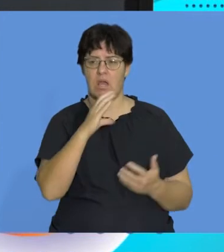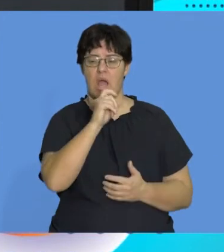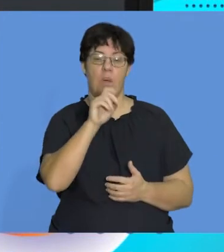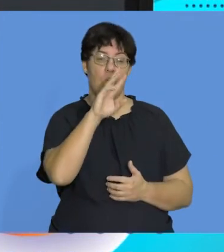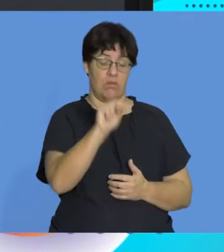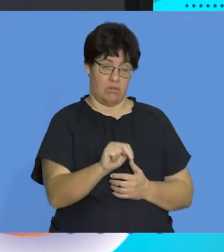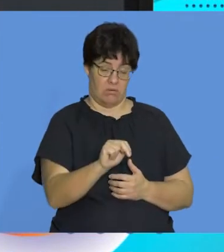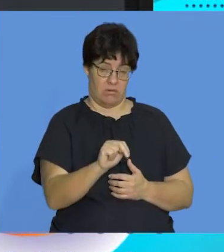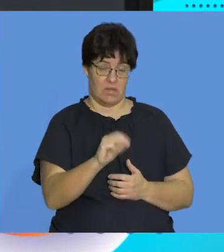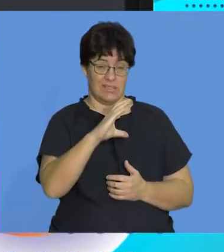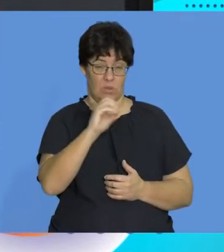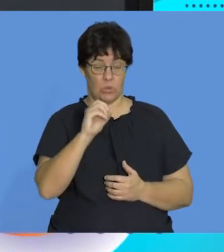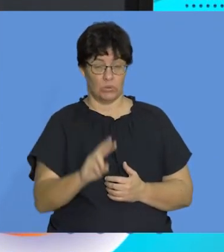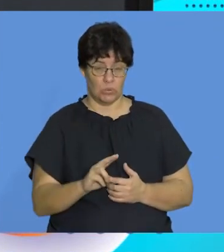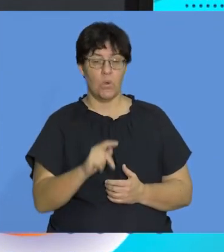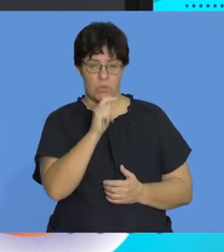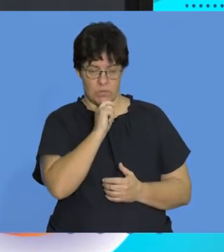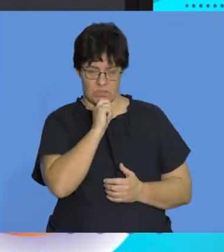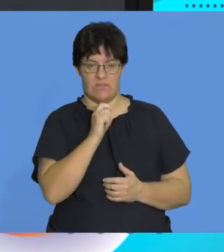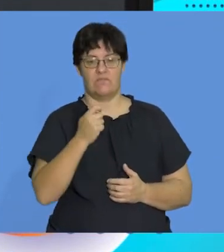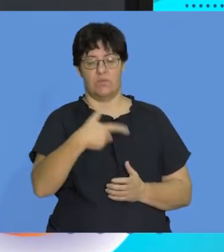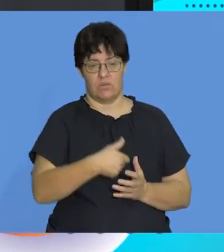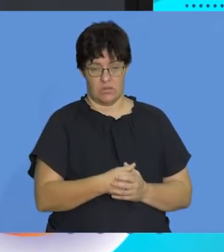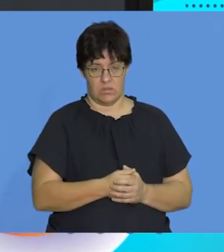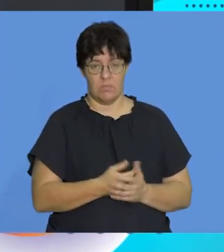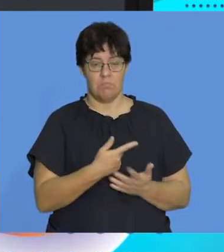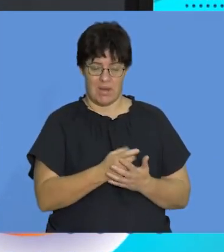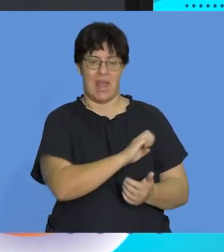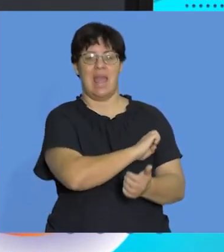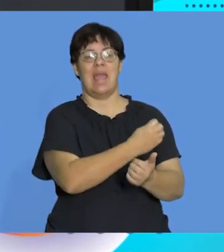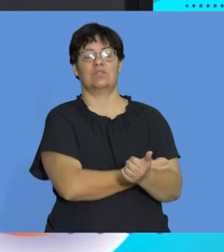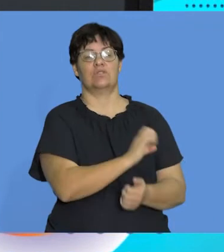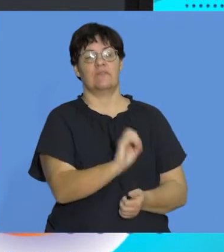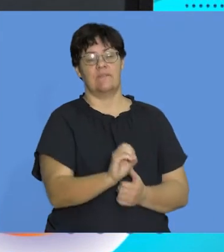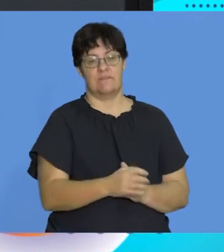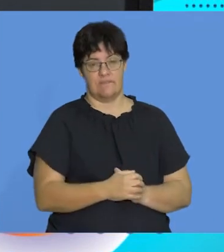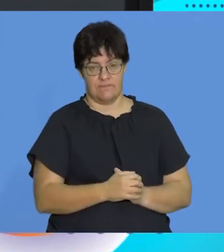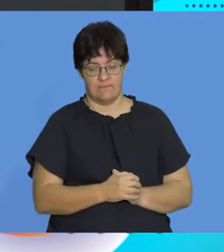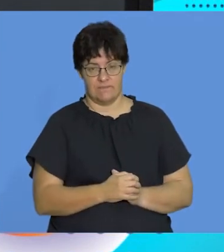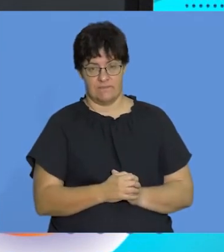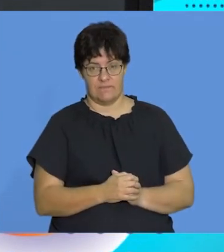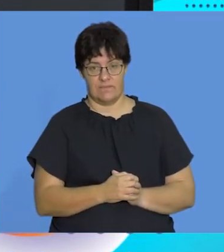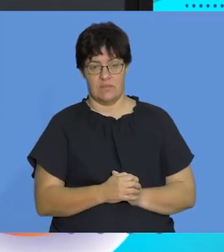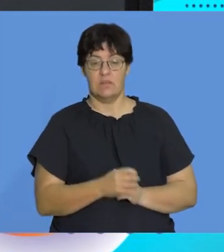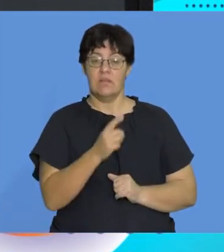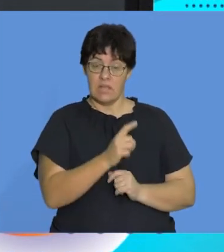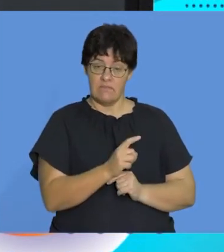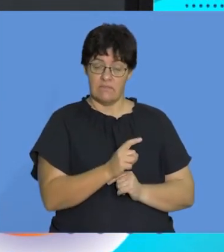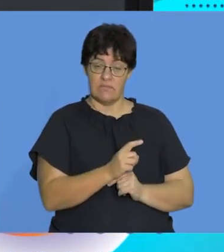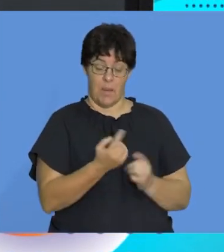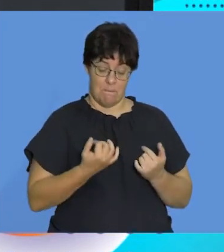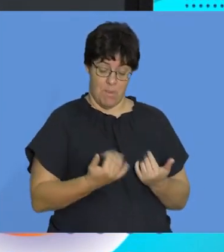used as, you know, fuels. They are a source of energy. What does that tell us? It tells us that when these fuels